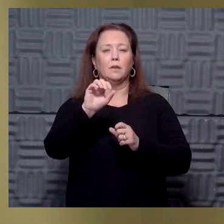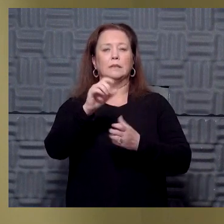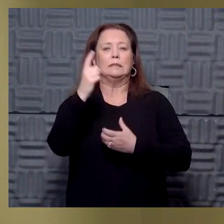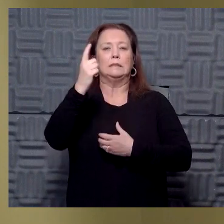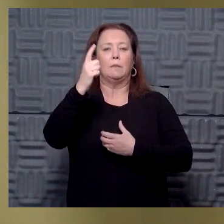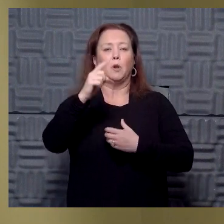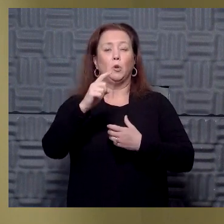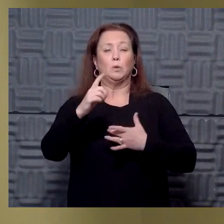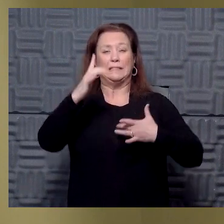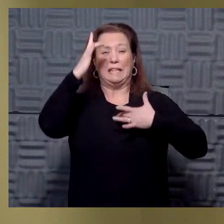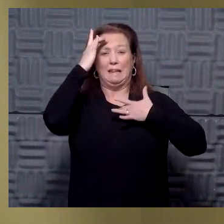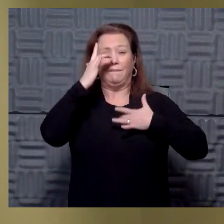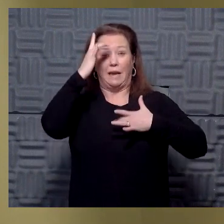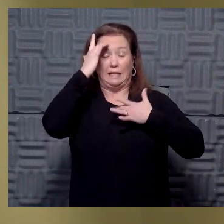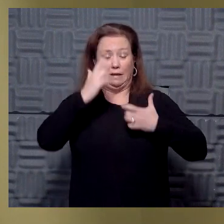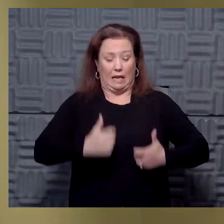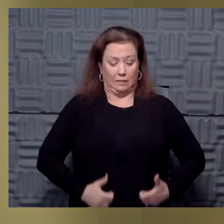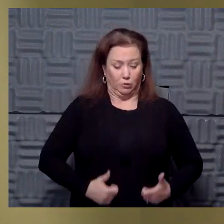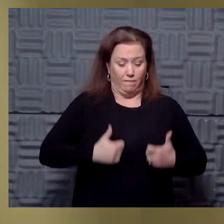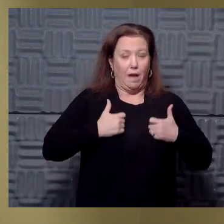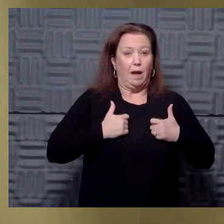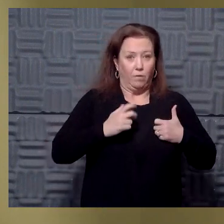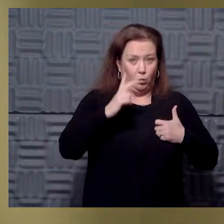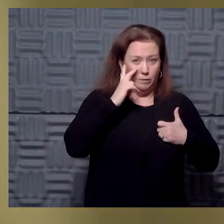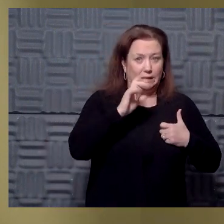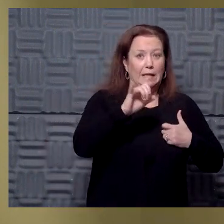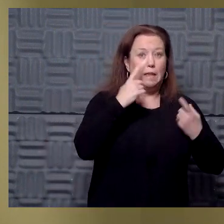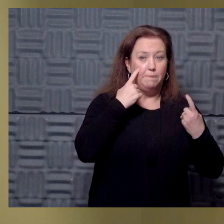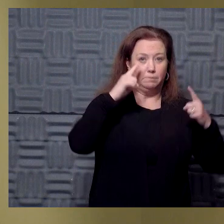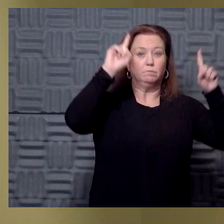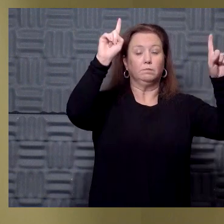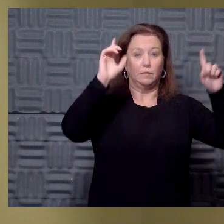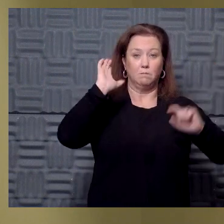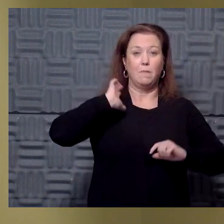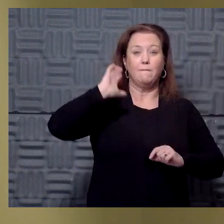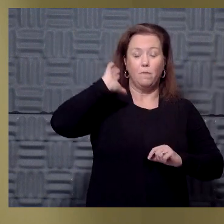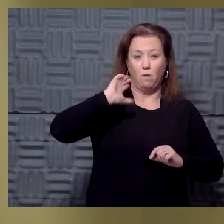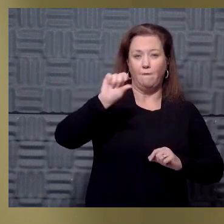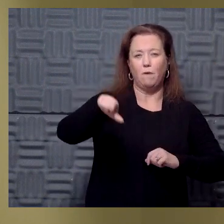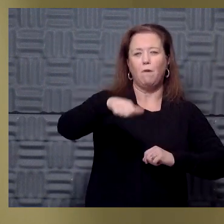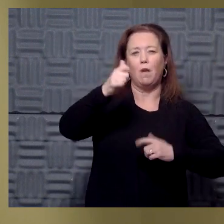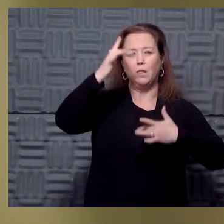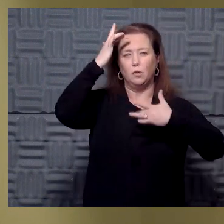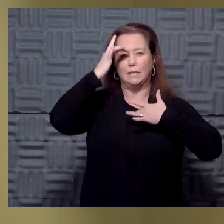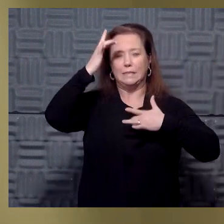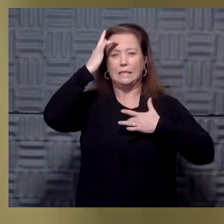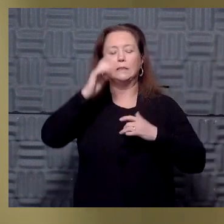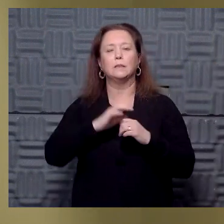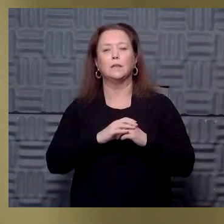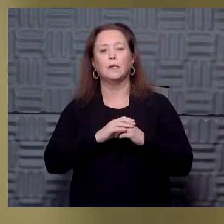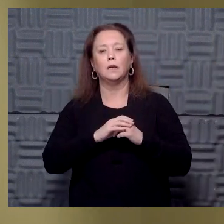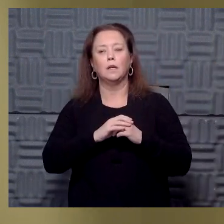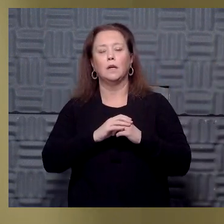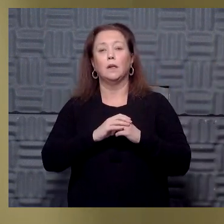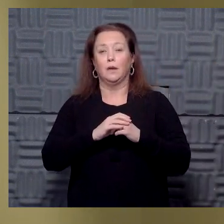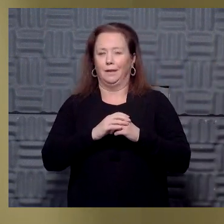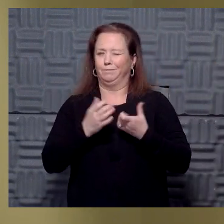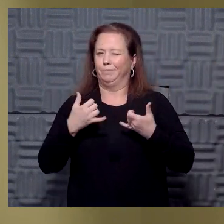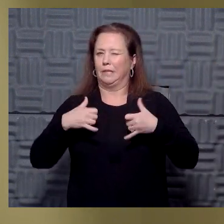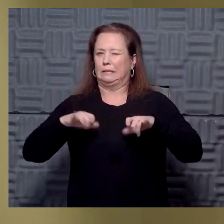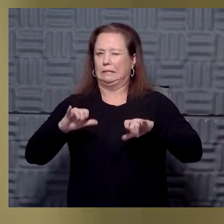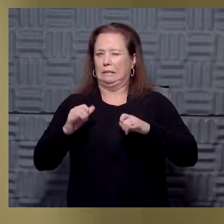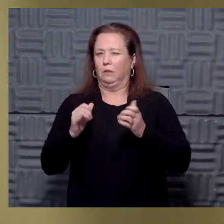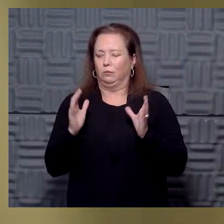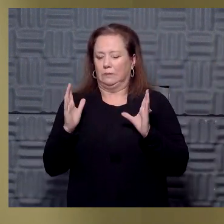somebody who's infected and has survived. We've seen that work before for other diseases. I think that the trials are still